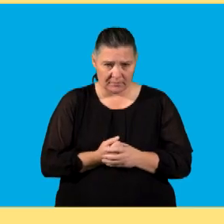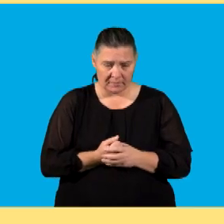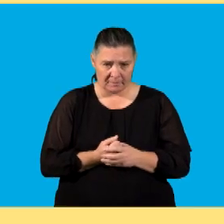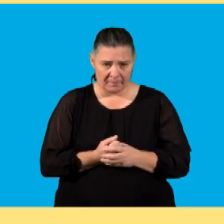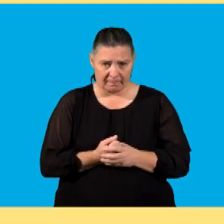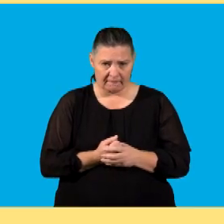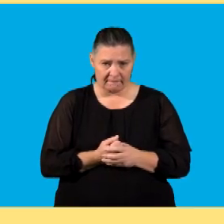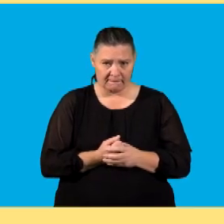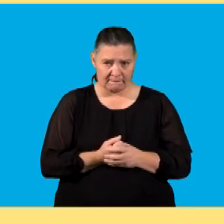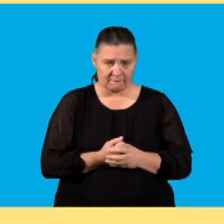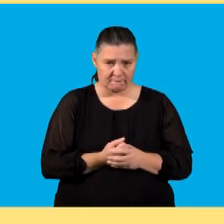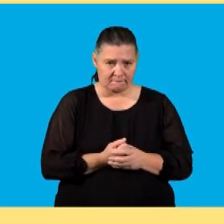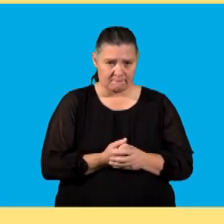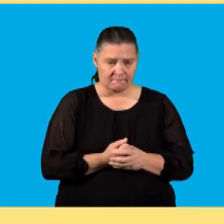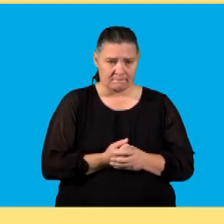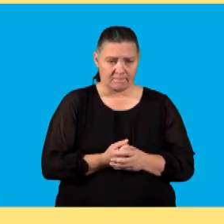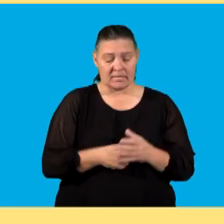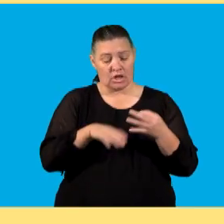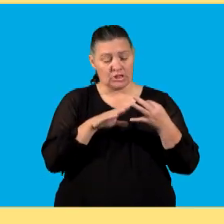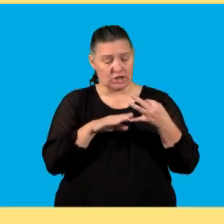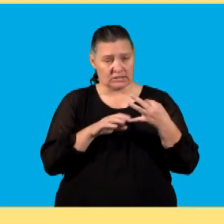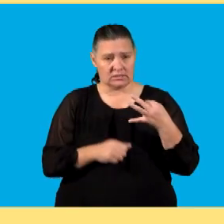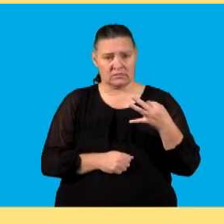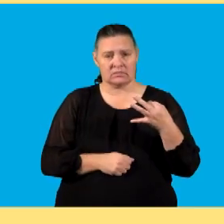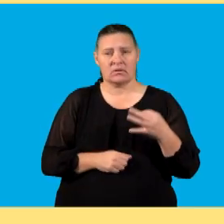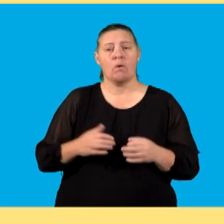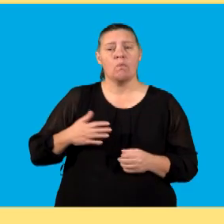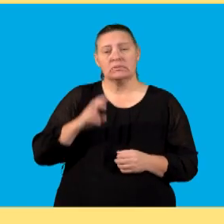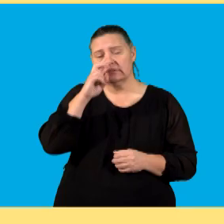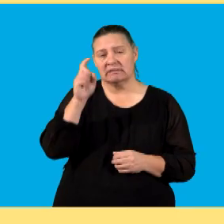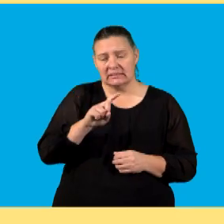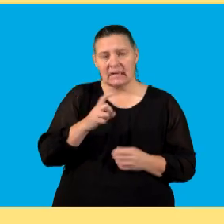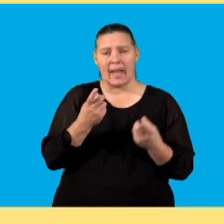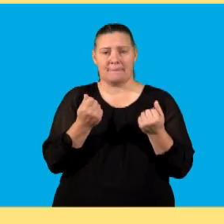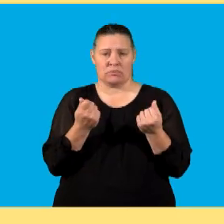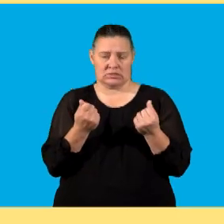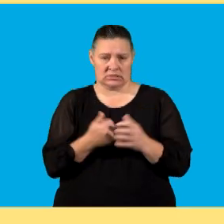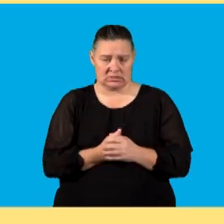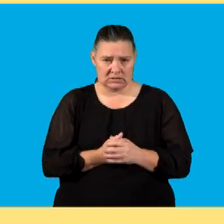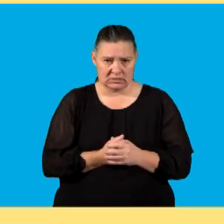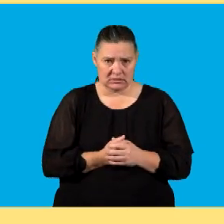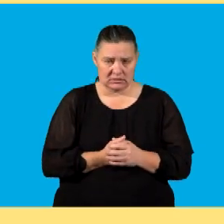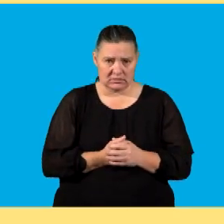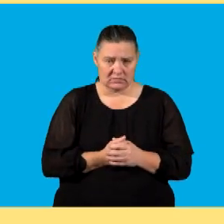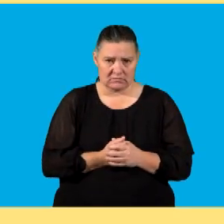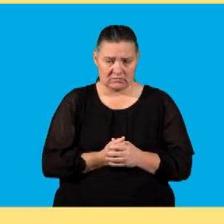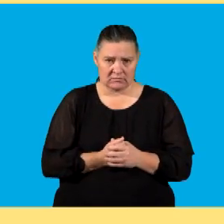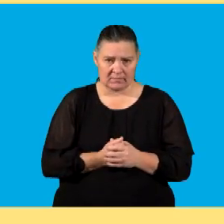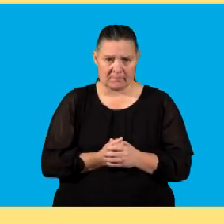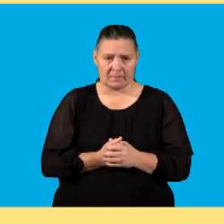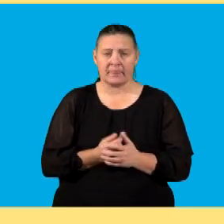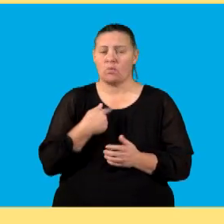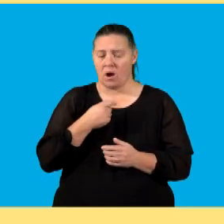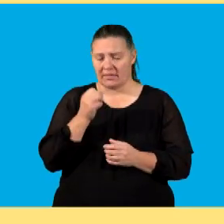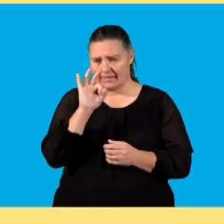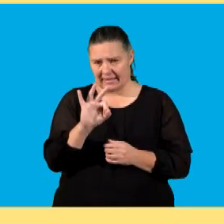That has to be mentioned. Thirdly, we also need figures. All right? So we need